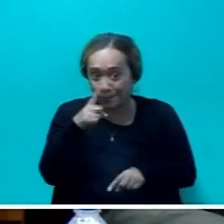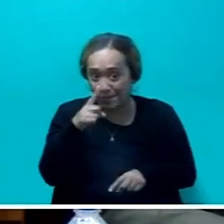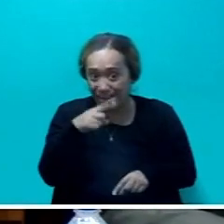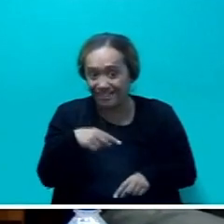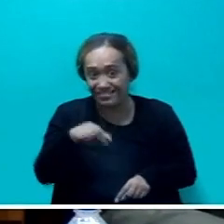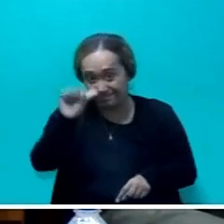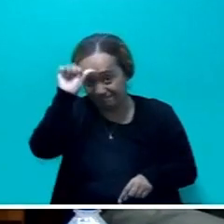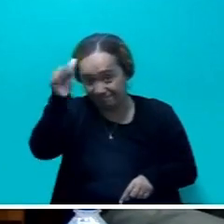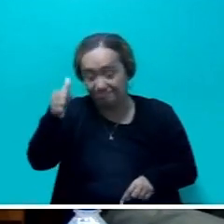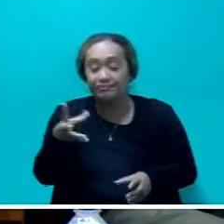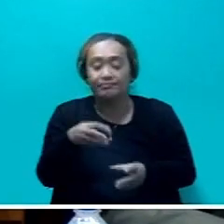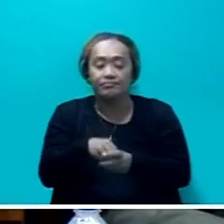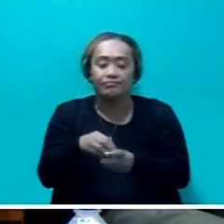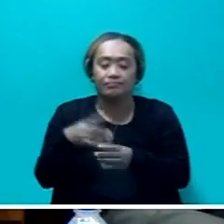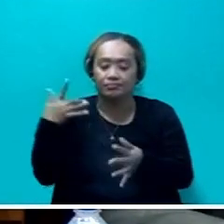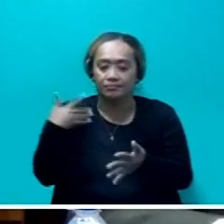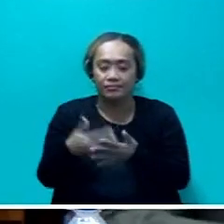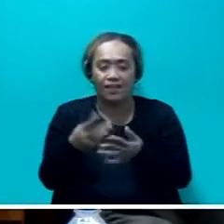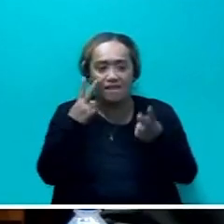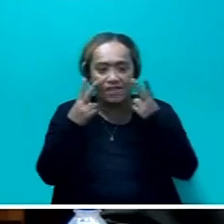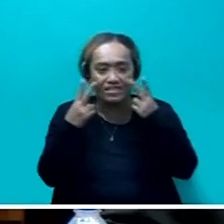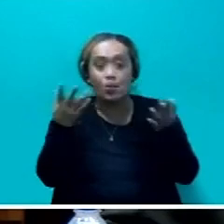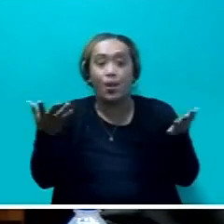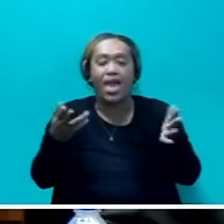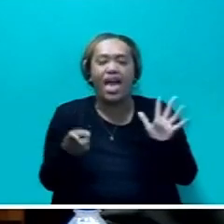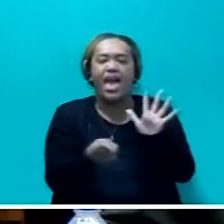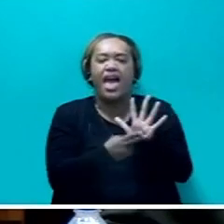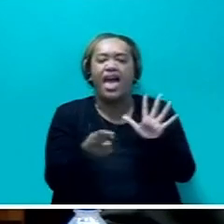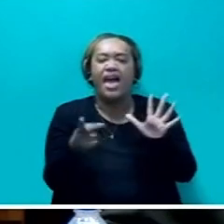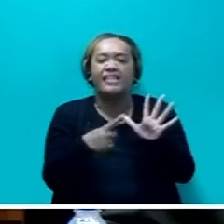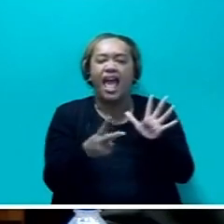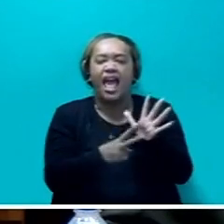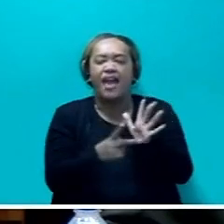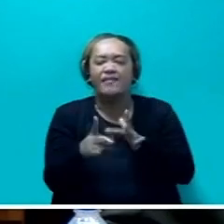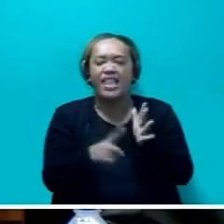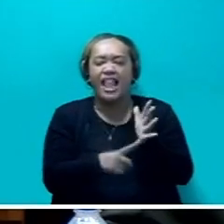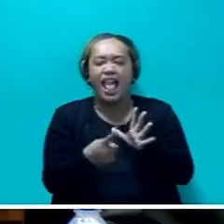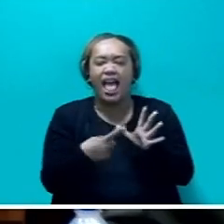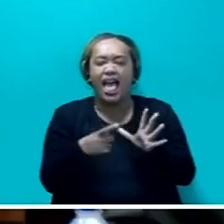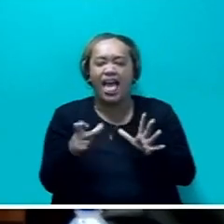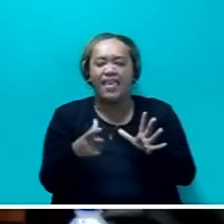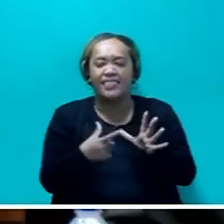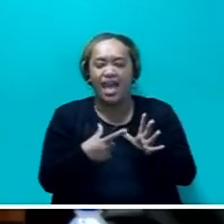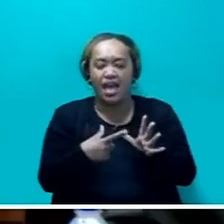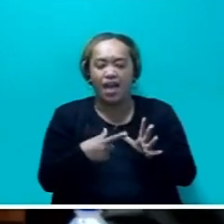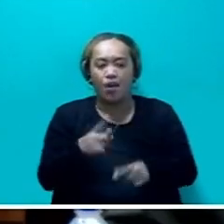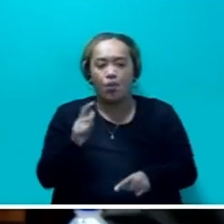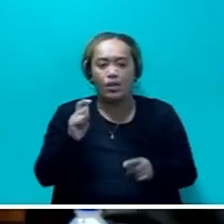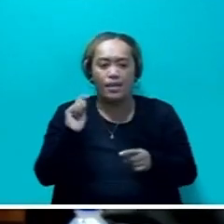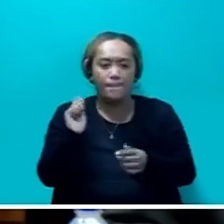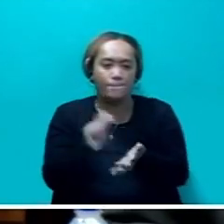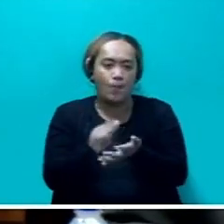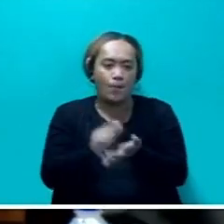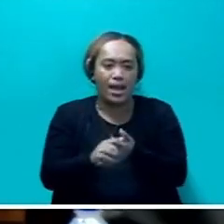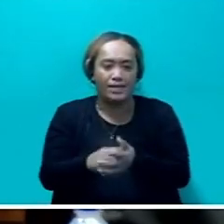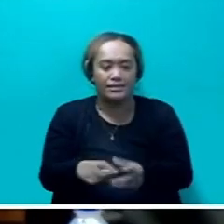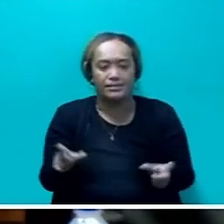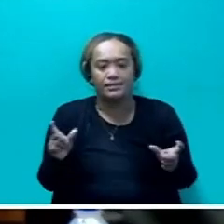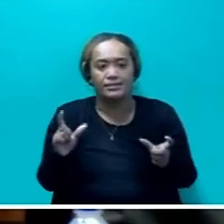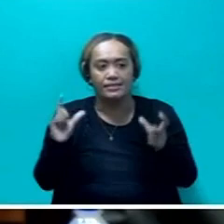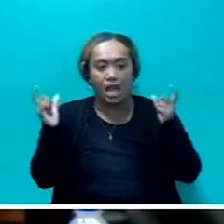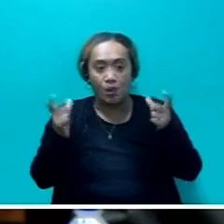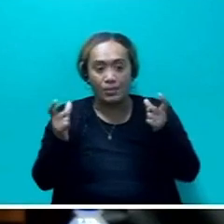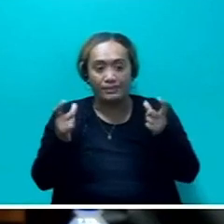Girmitia, including a visit to Navilada with traditional ceremonies. Second, recognition